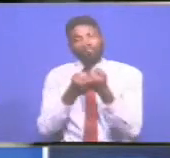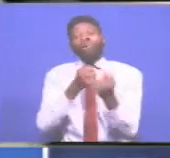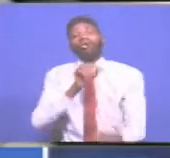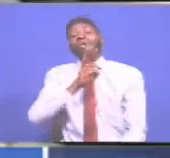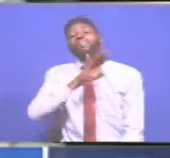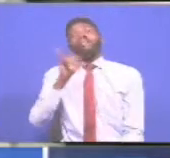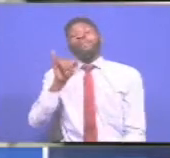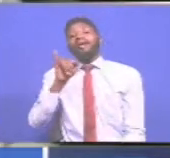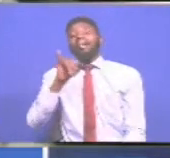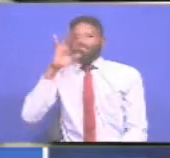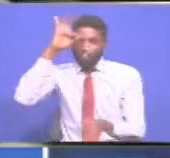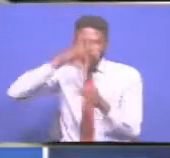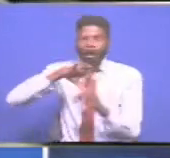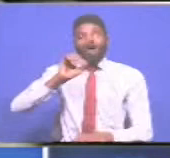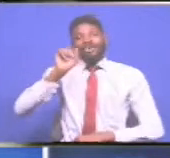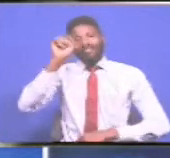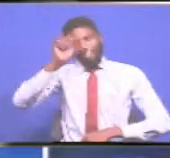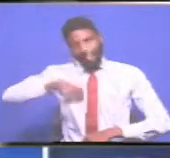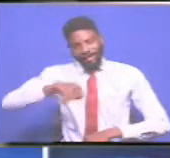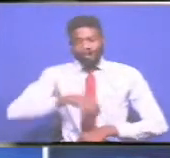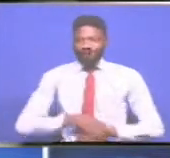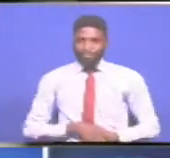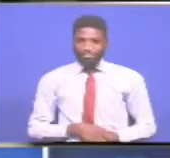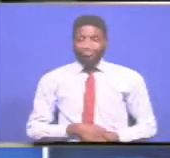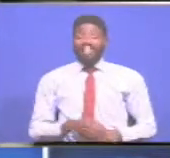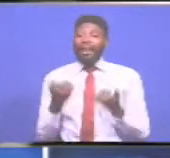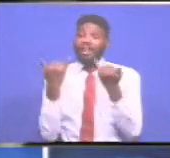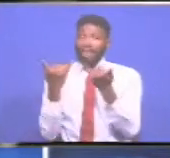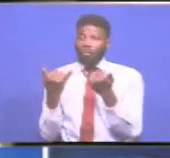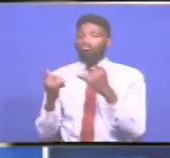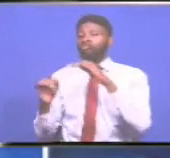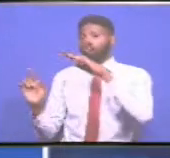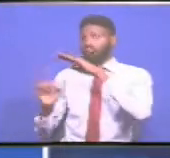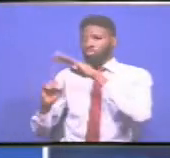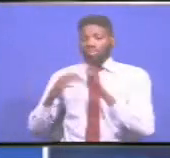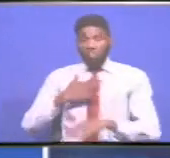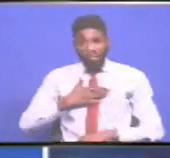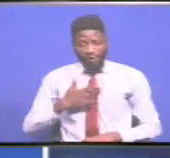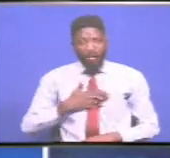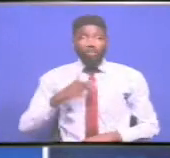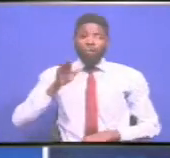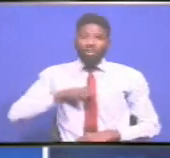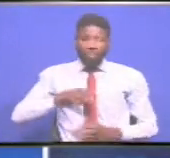ndio. Baada nilipofika, wazee wangu, kina mama zangu,